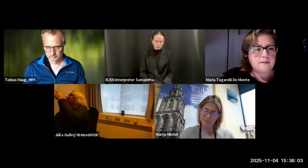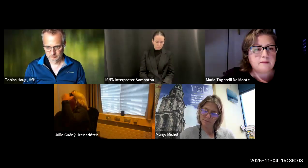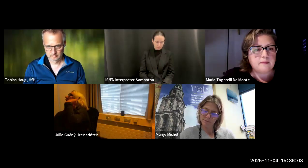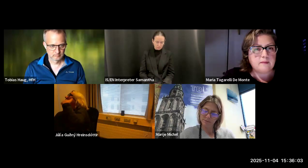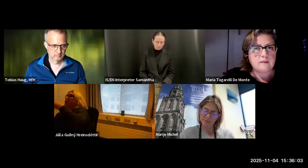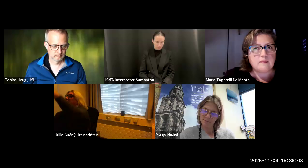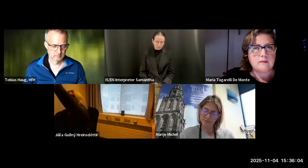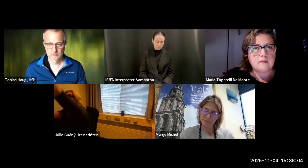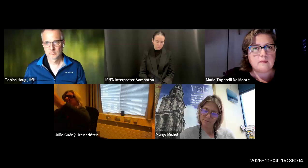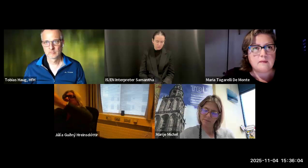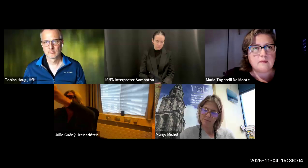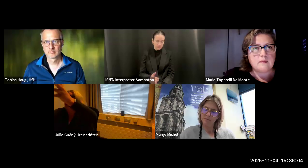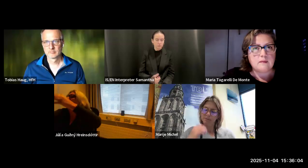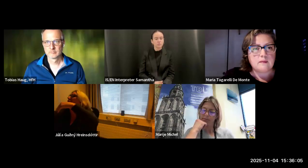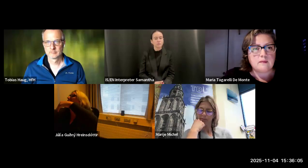Okay.